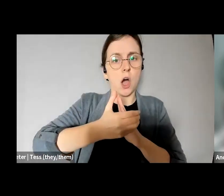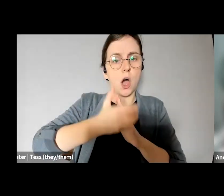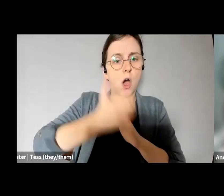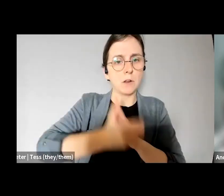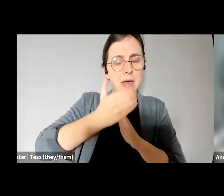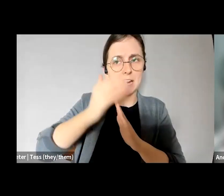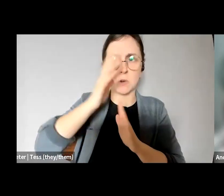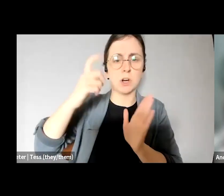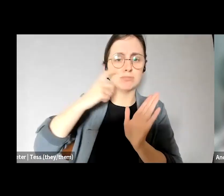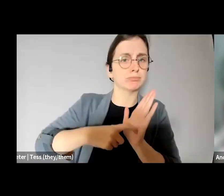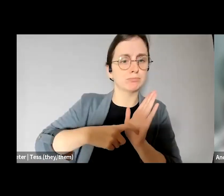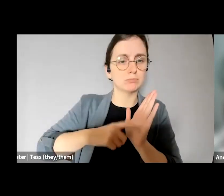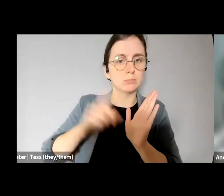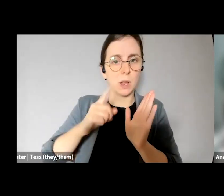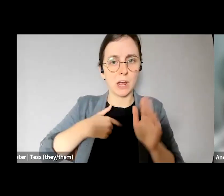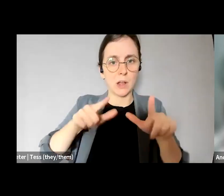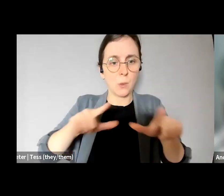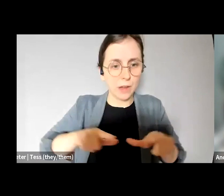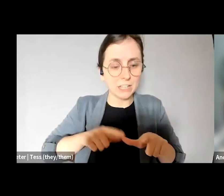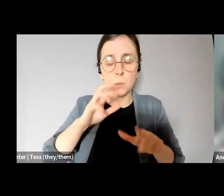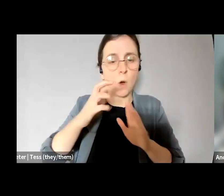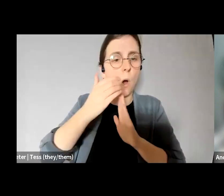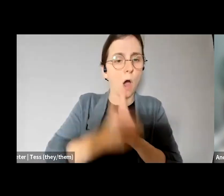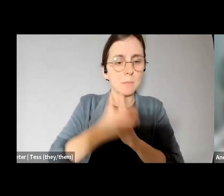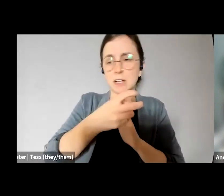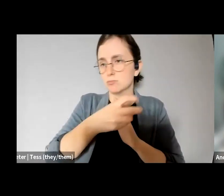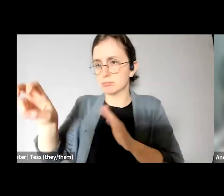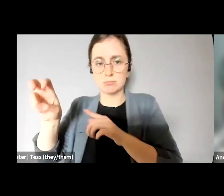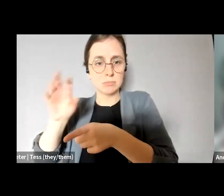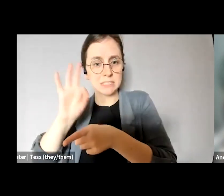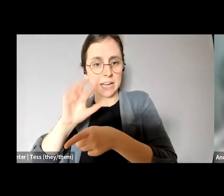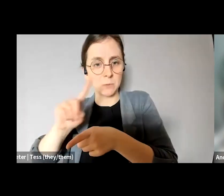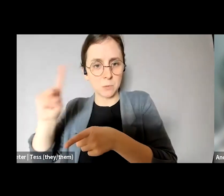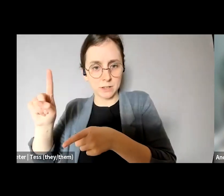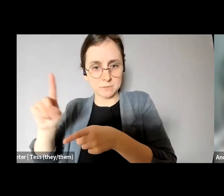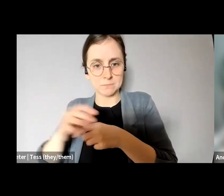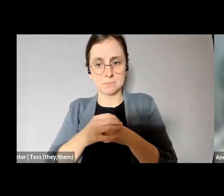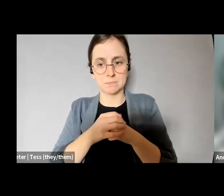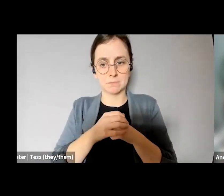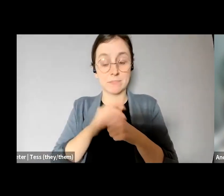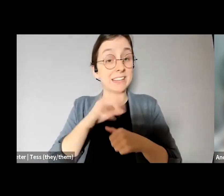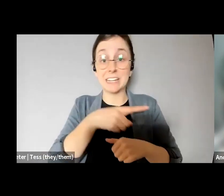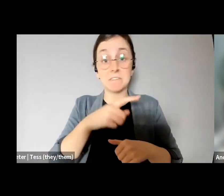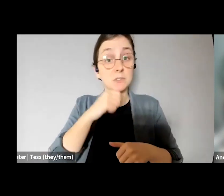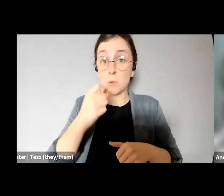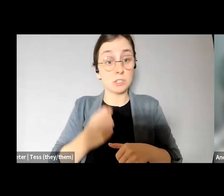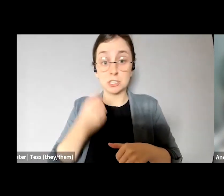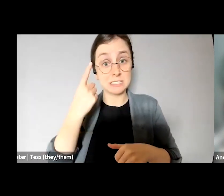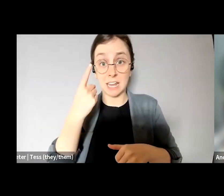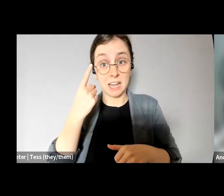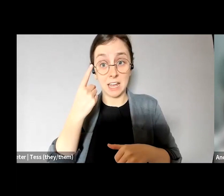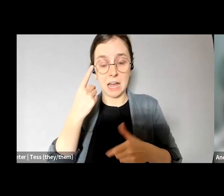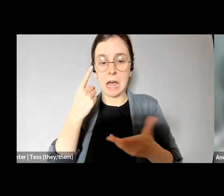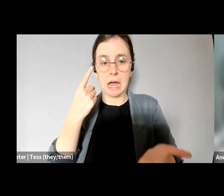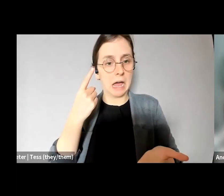geolocation or routing or referral or tracing back to the individual so that they can be reported to 911. And if they don't understand this, they